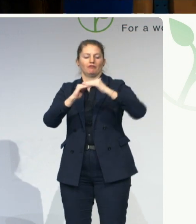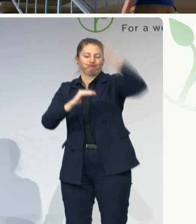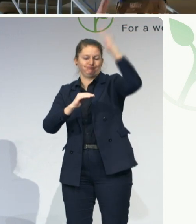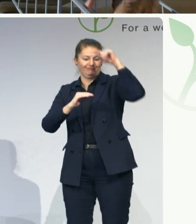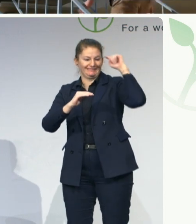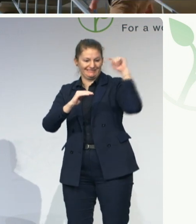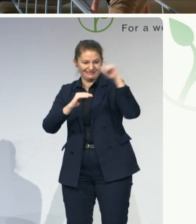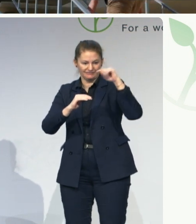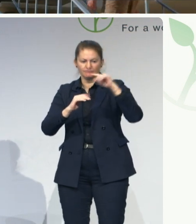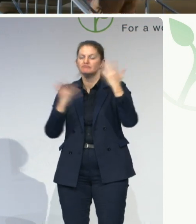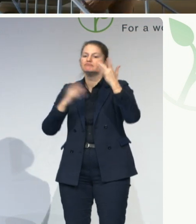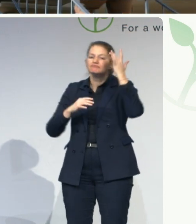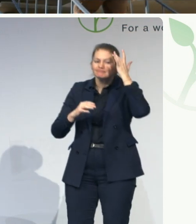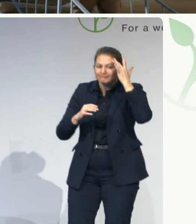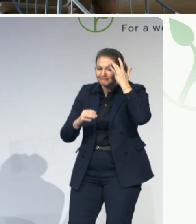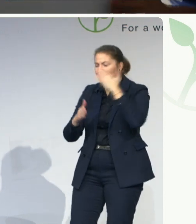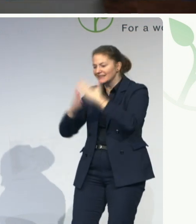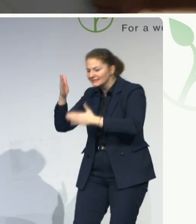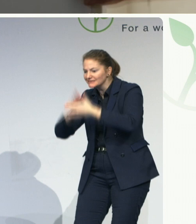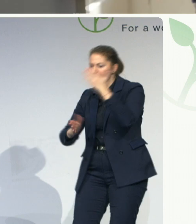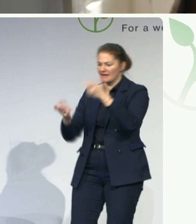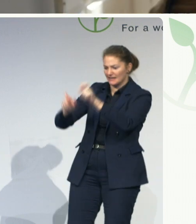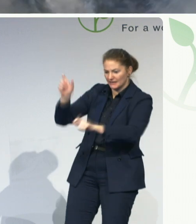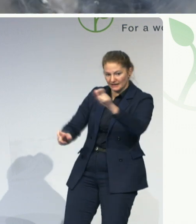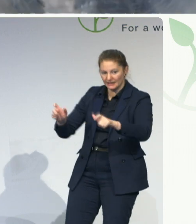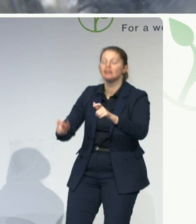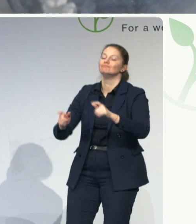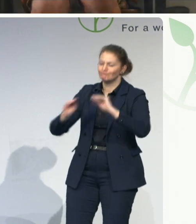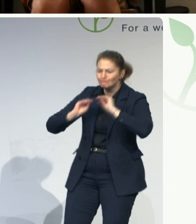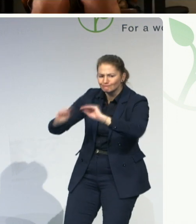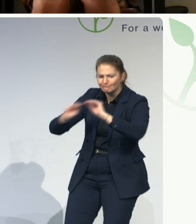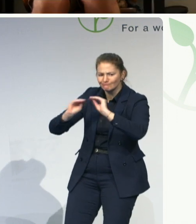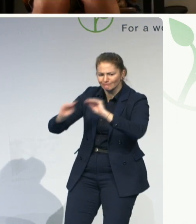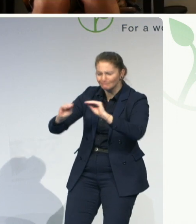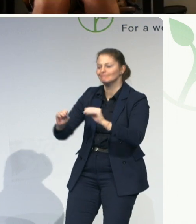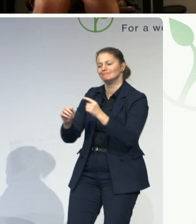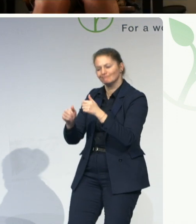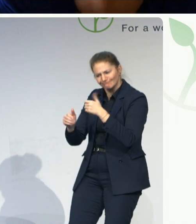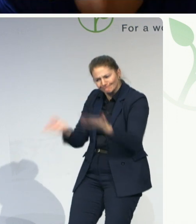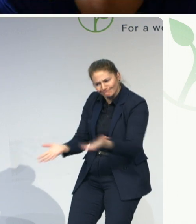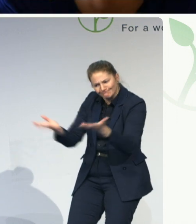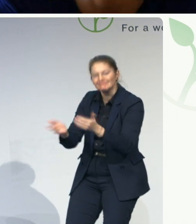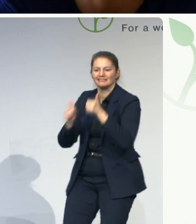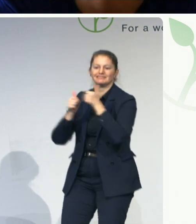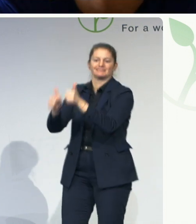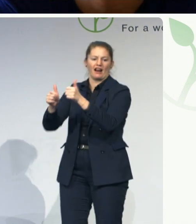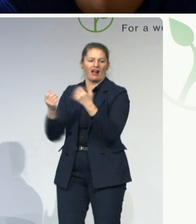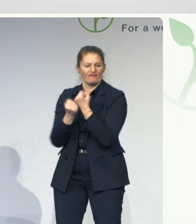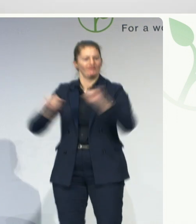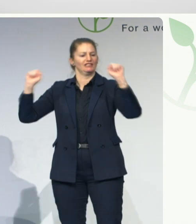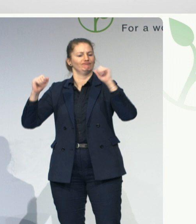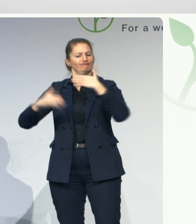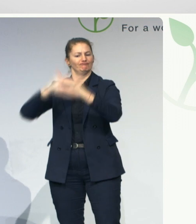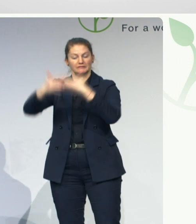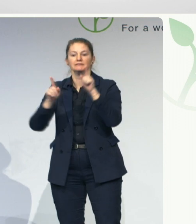It provides independent living skills training and work experience to increase participants' functional, social, and